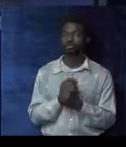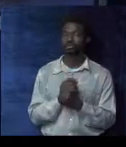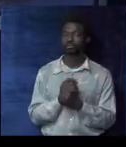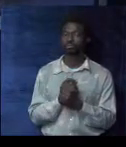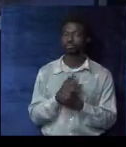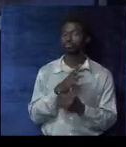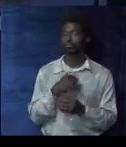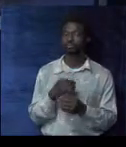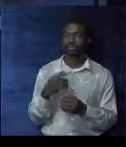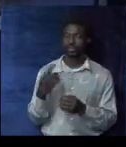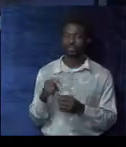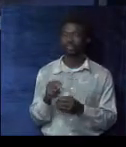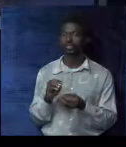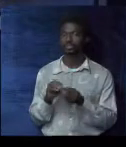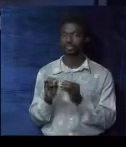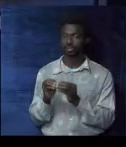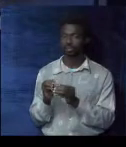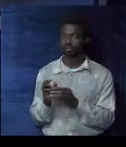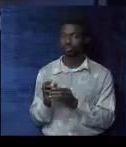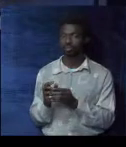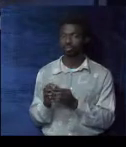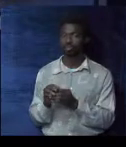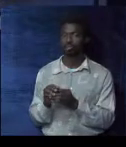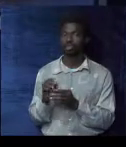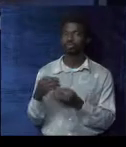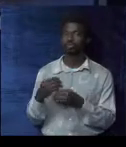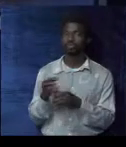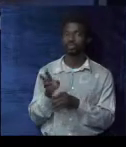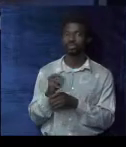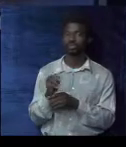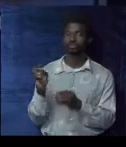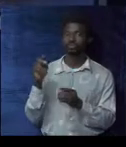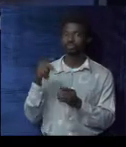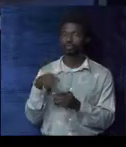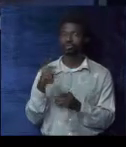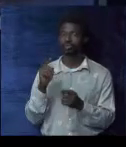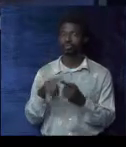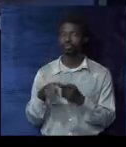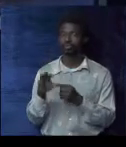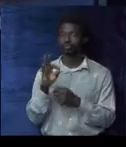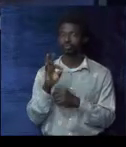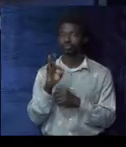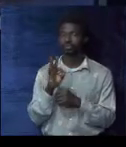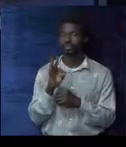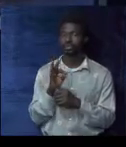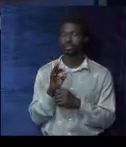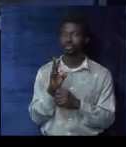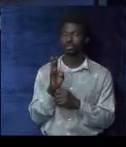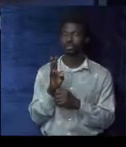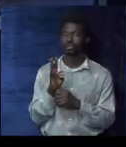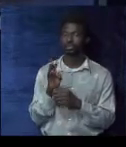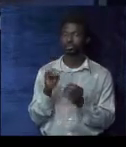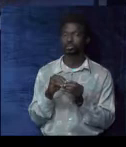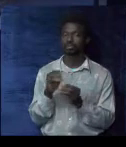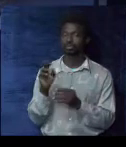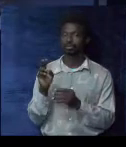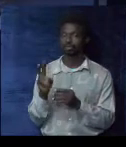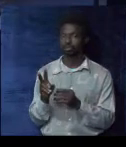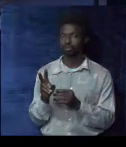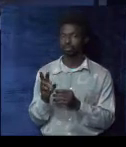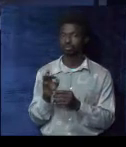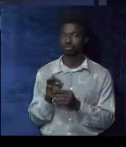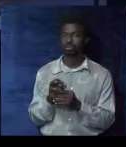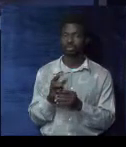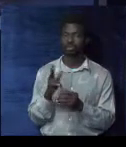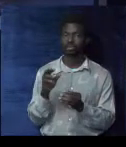10, that's 1. Then the remaining digits, you make them up to 9. All these other digits, you make them up to 9. 7 plus